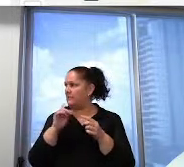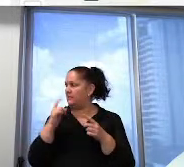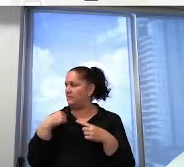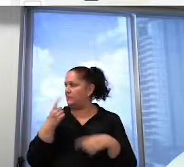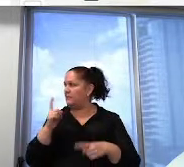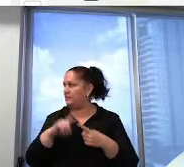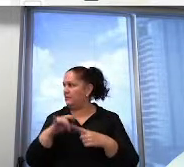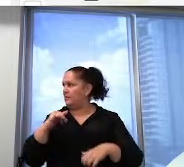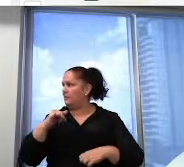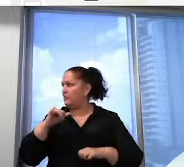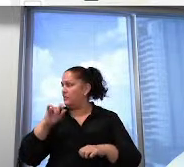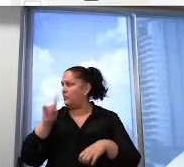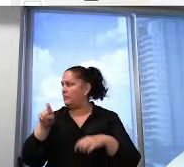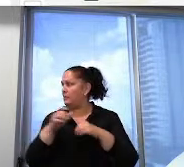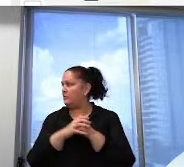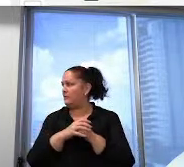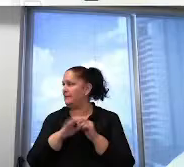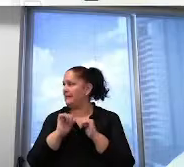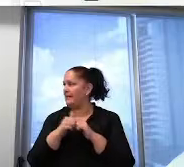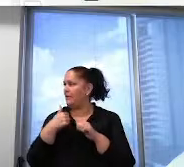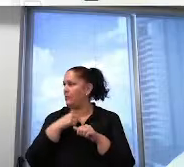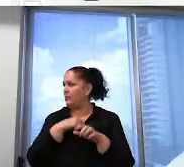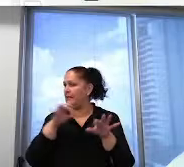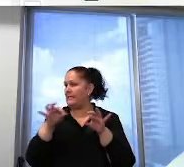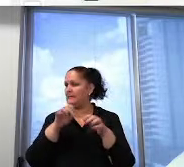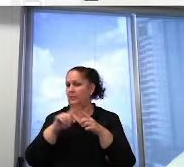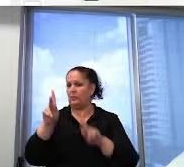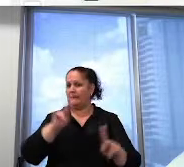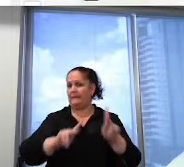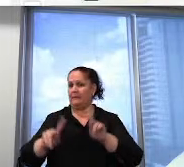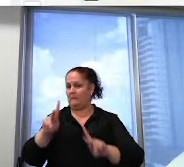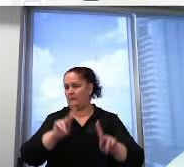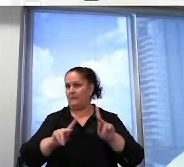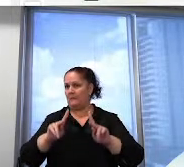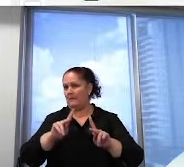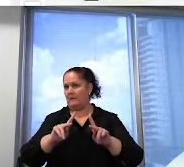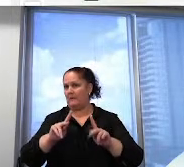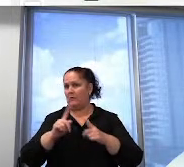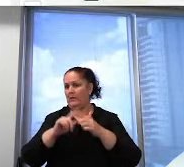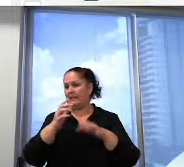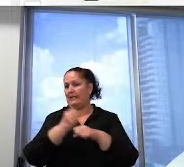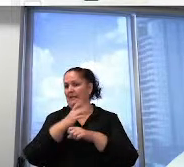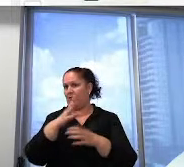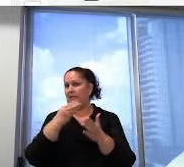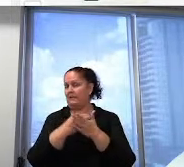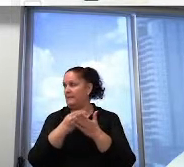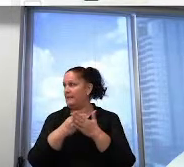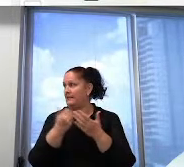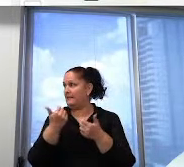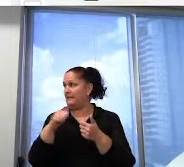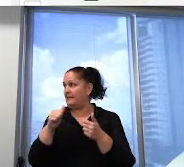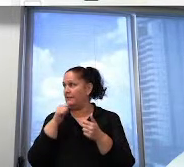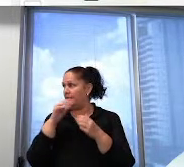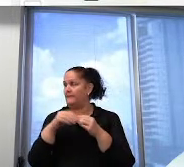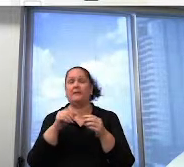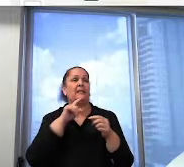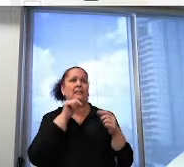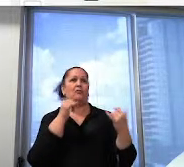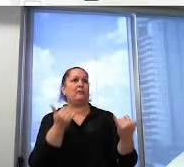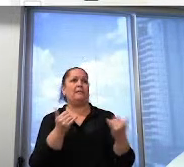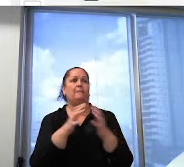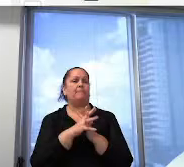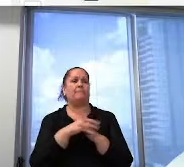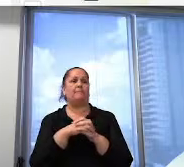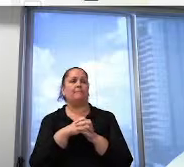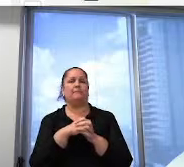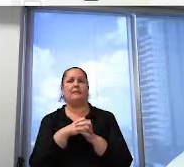far? To the question, how can we explain to the ratepayer what they're getting for the money? Is there any more that you can add? Not